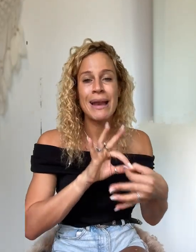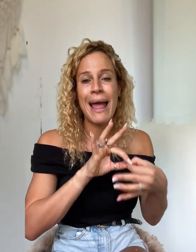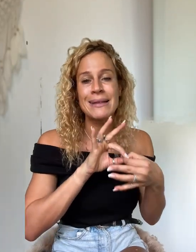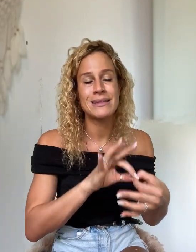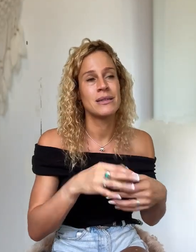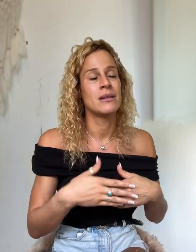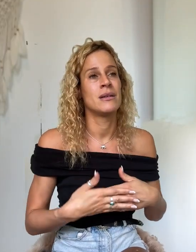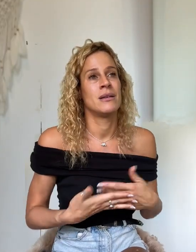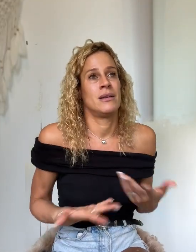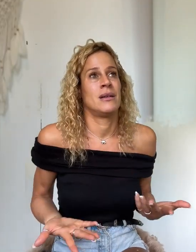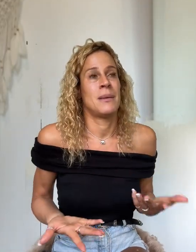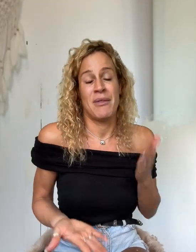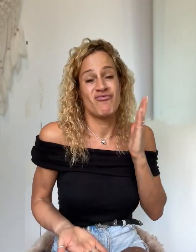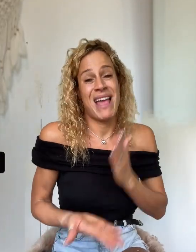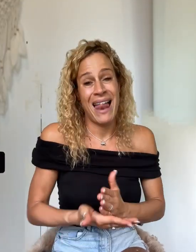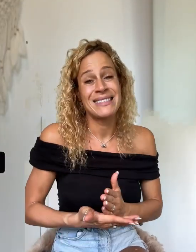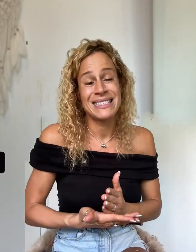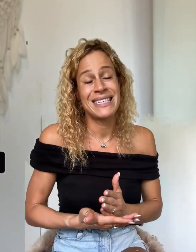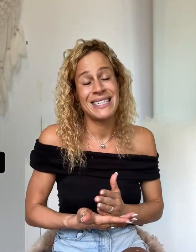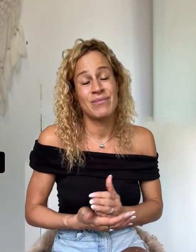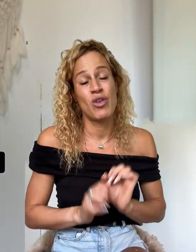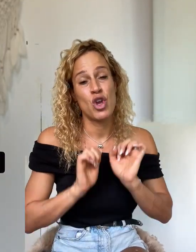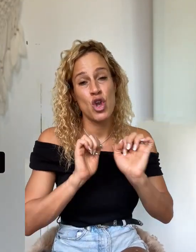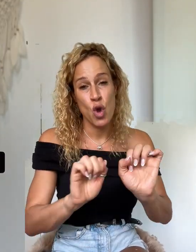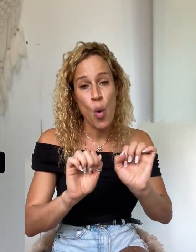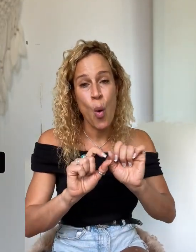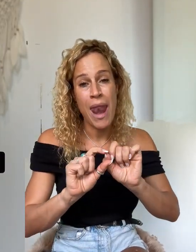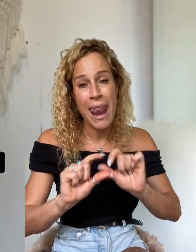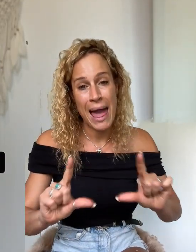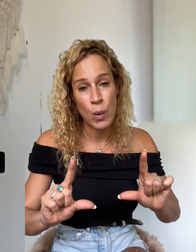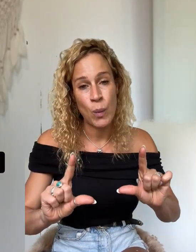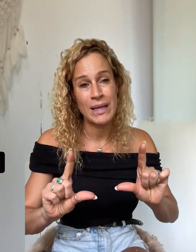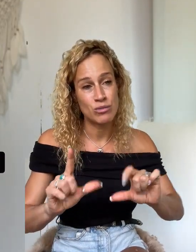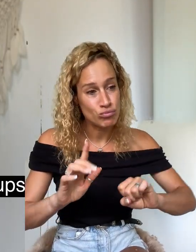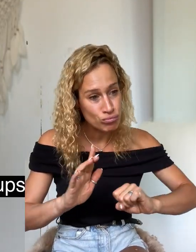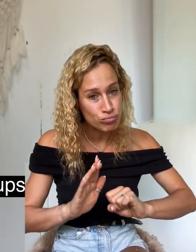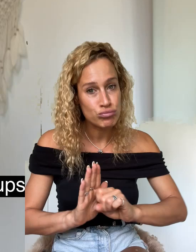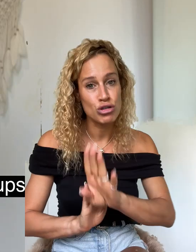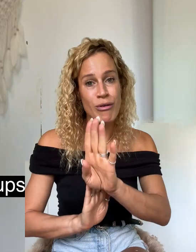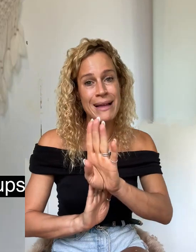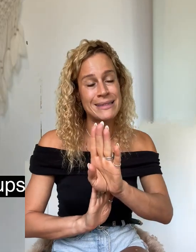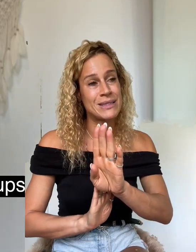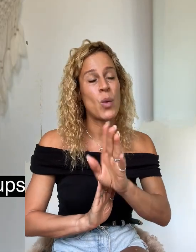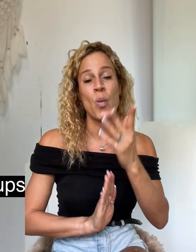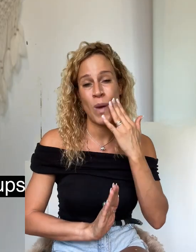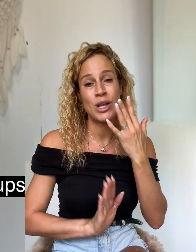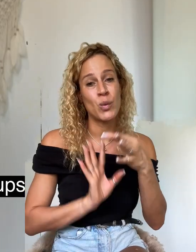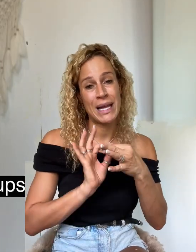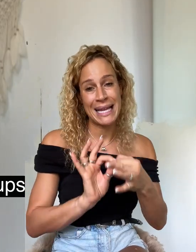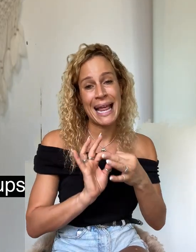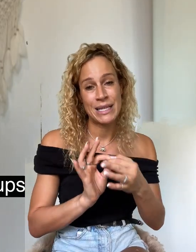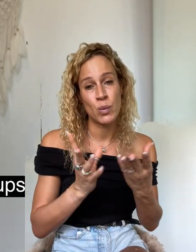minute. But the reality is your language really does only progress when you